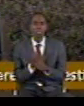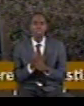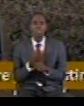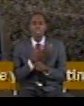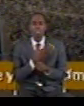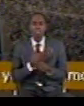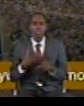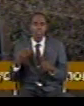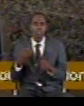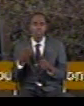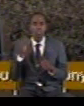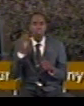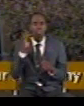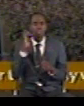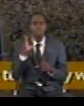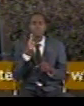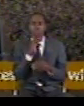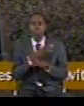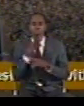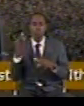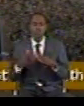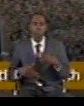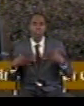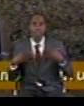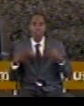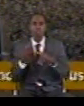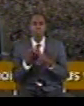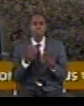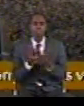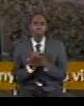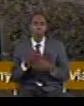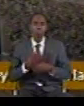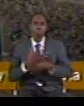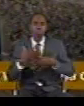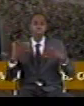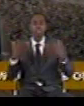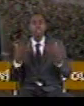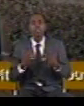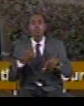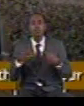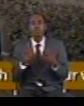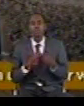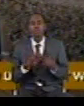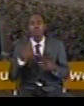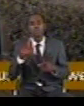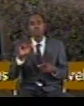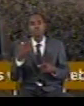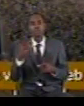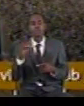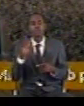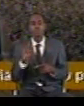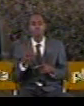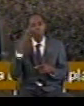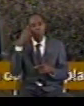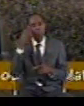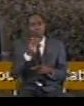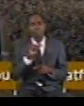completely liberated from the swelling. Now we'll take you to Lagos for a